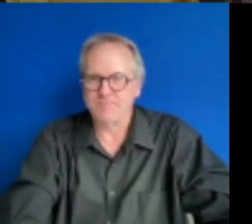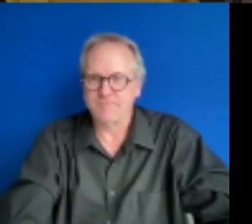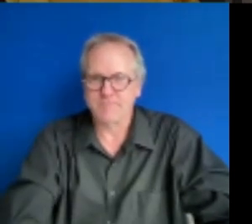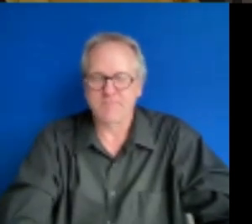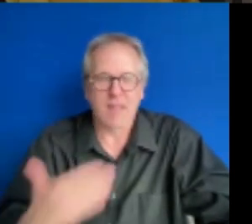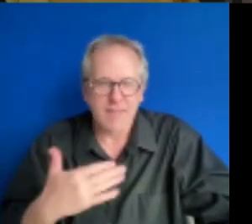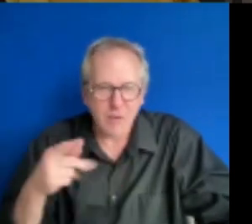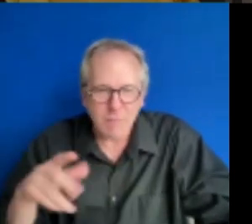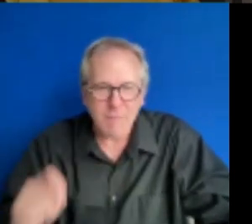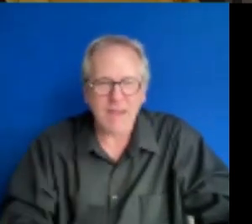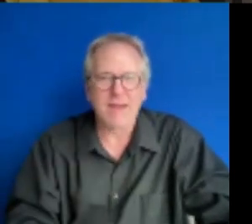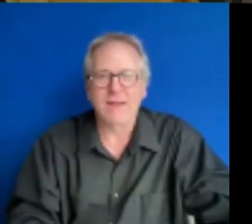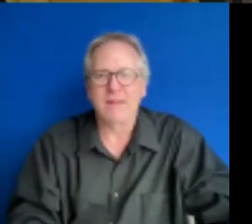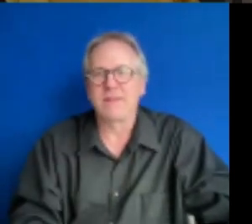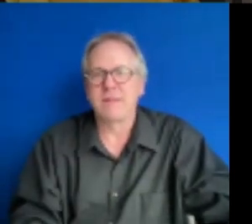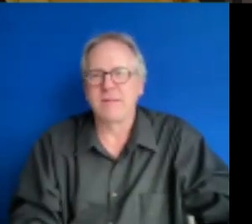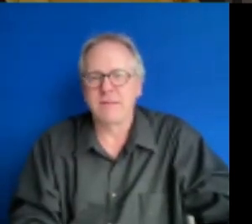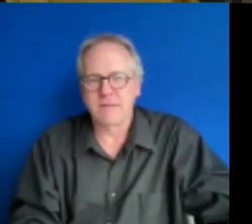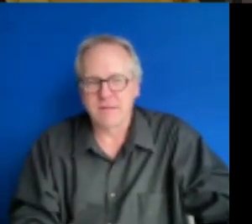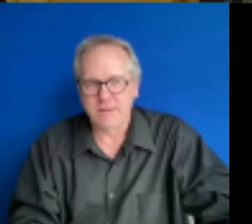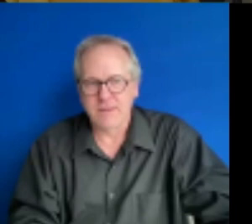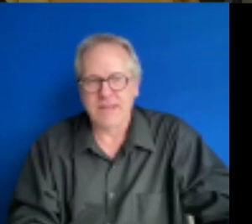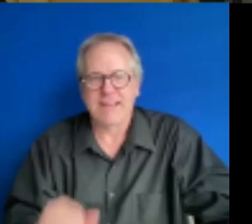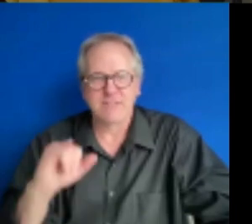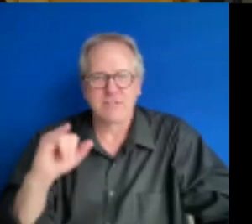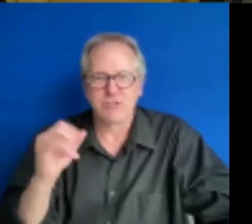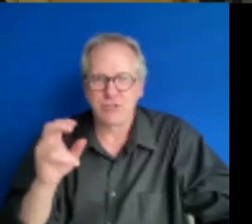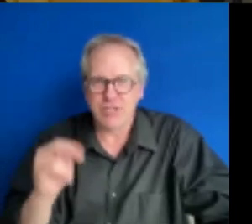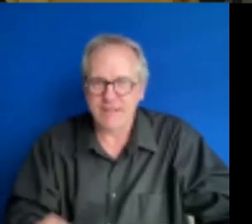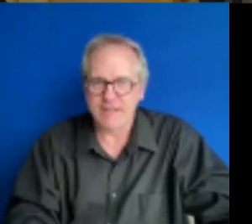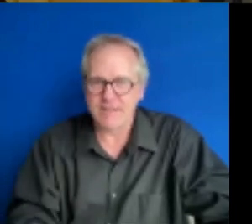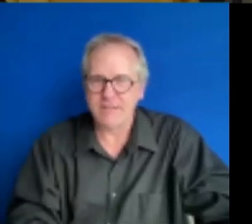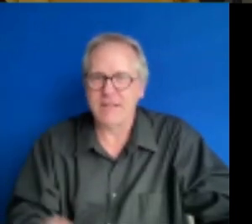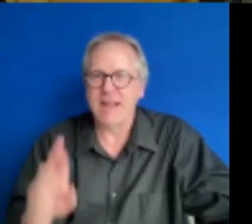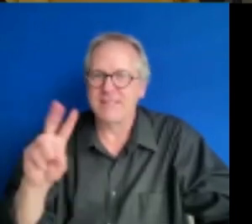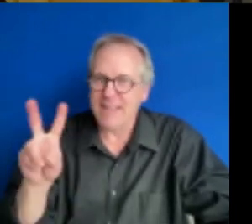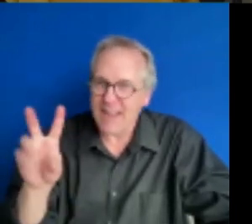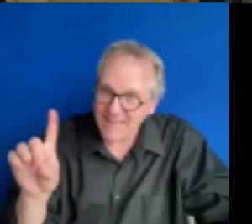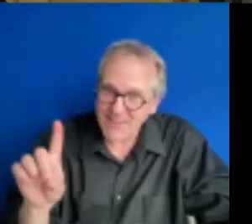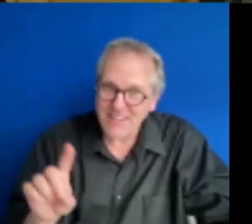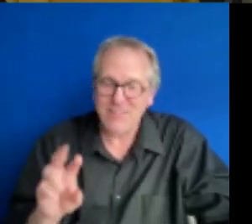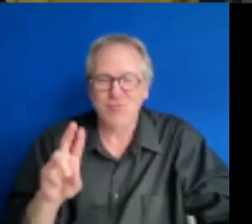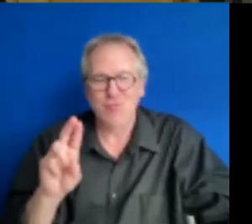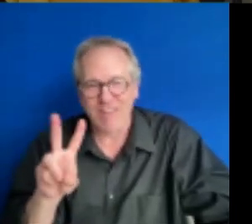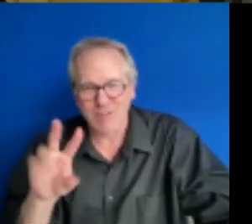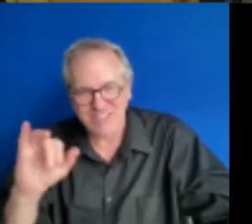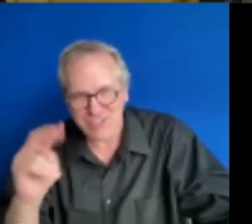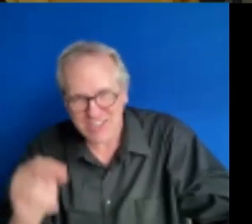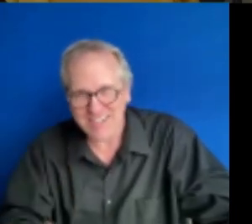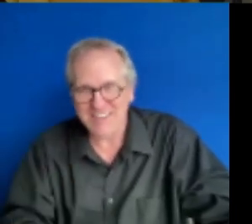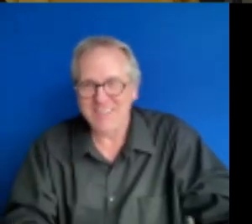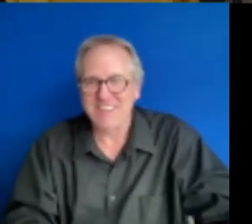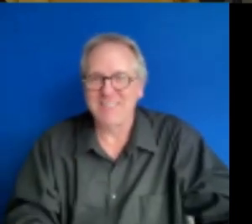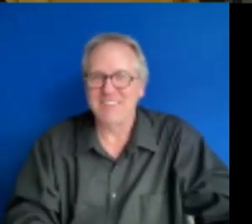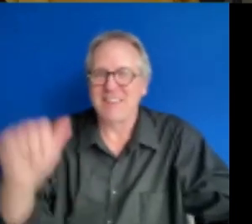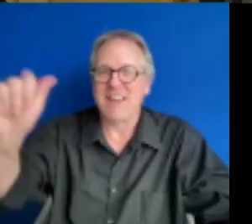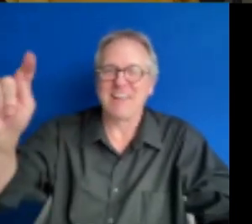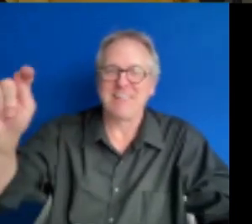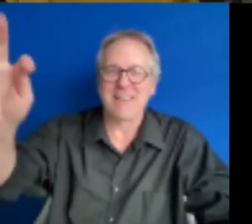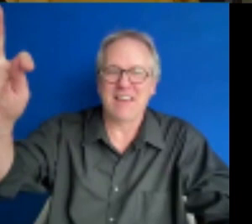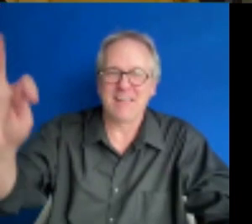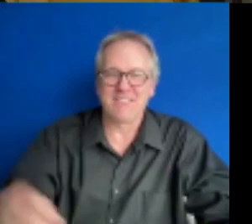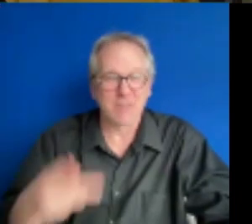And Rev Jen. And Rev Jen. And David. And the ATF. Yay.